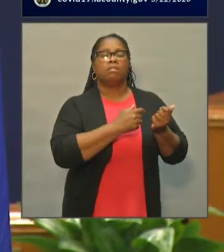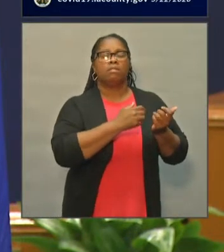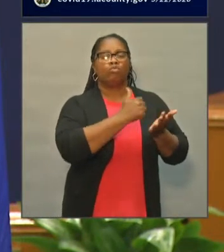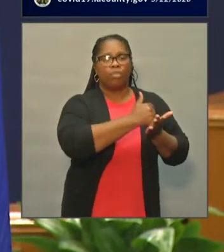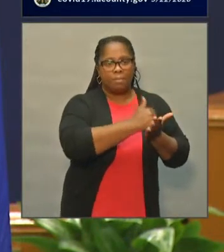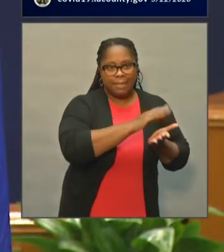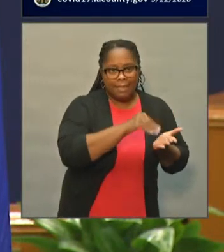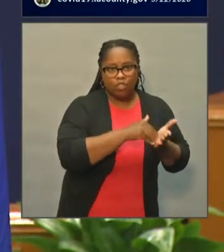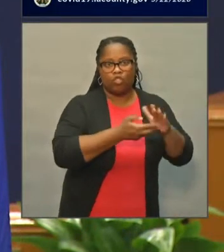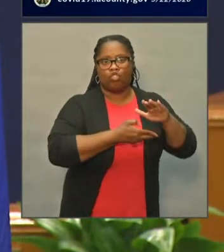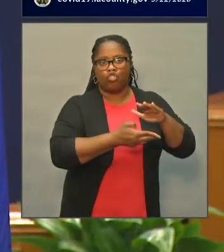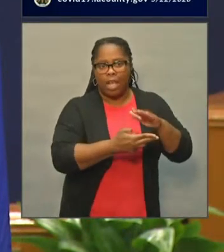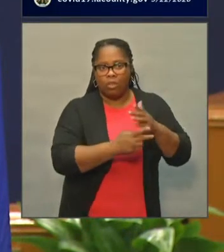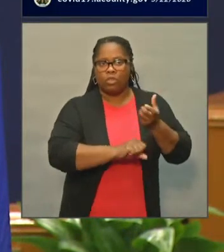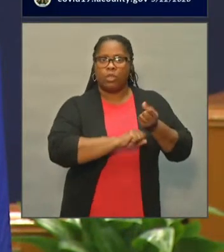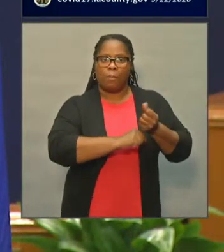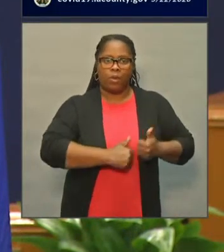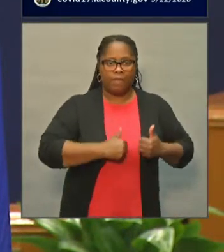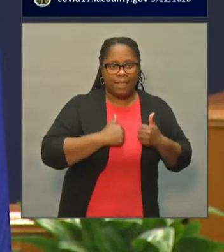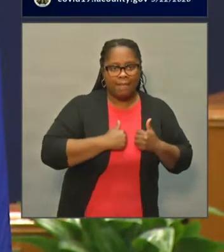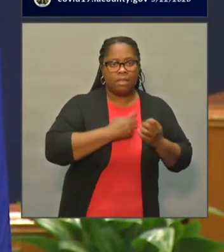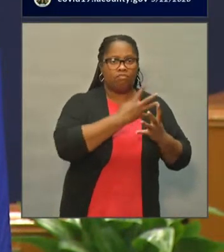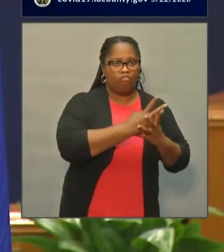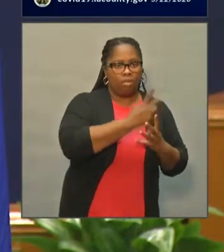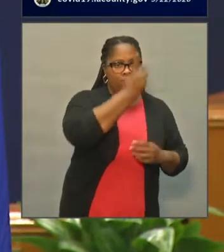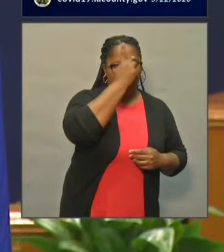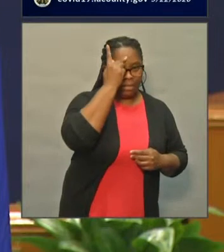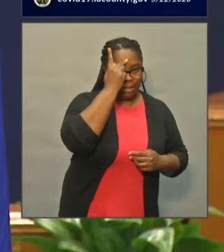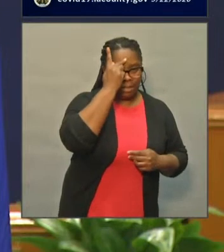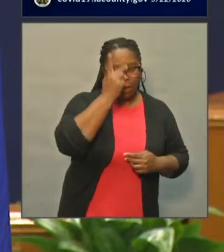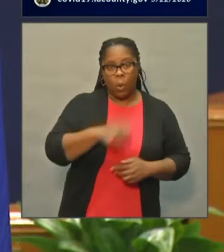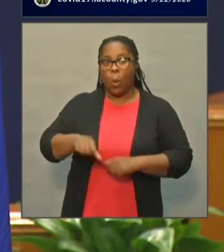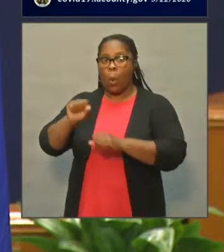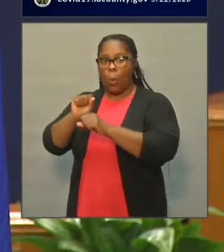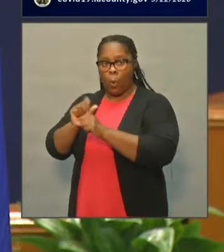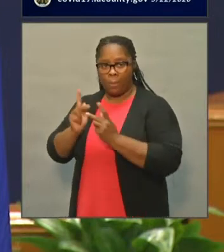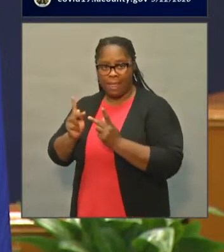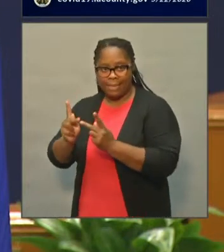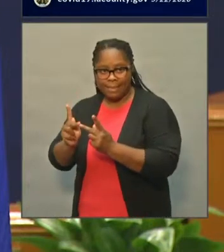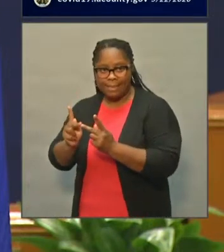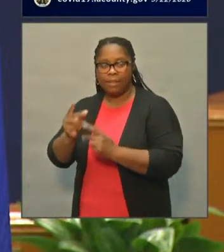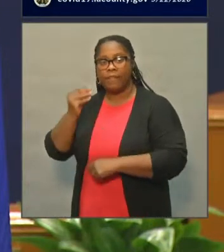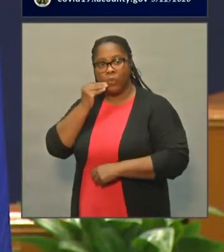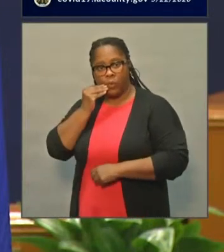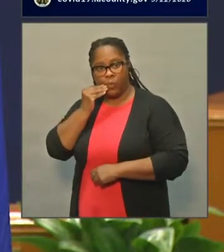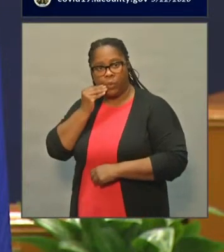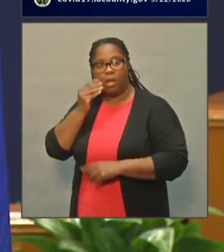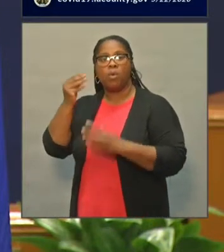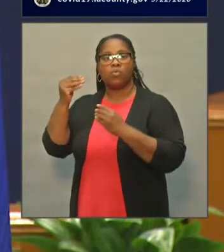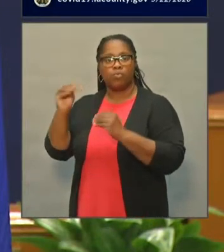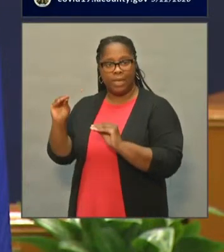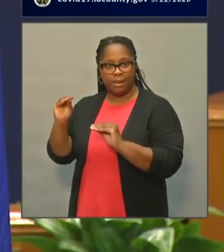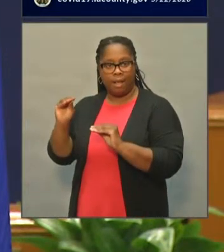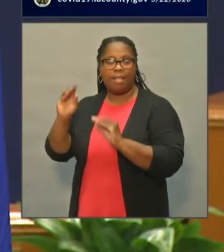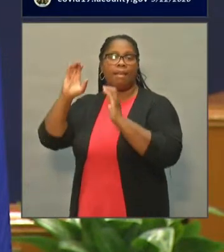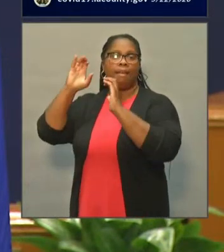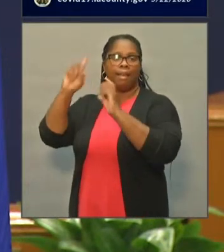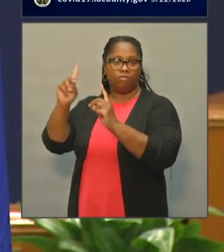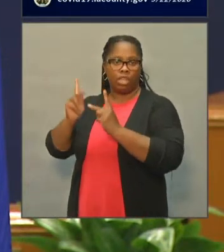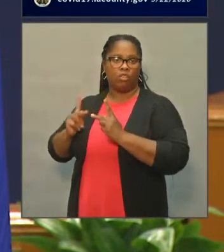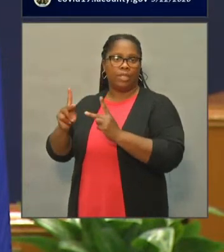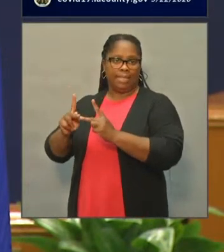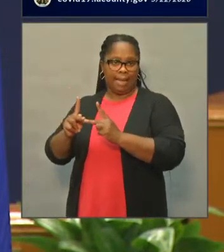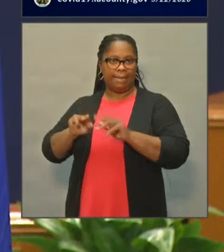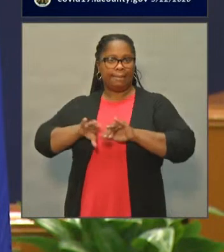treatment centers, supportive living, correctional facilities, workplaces, food and retail, and educational